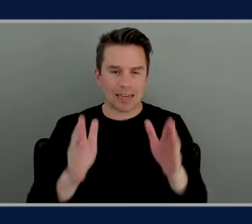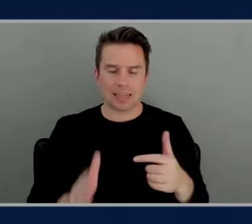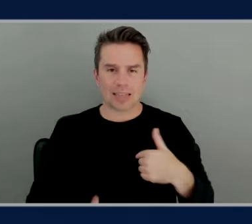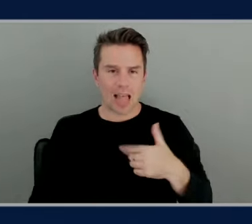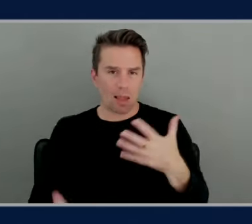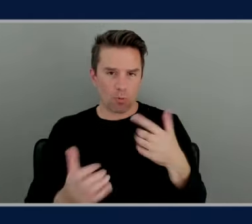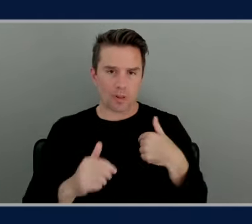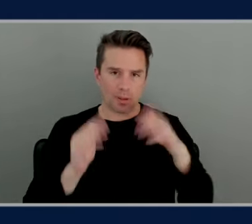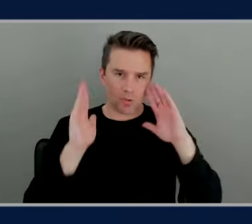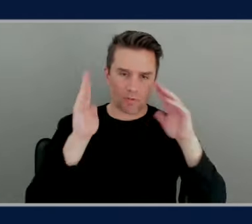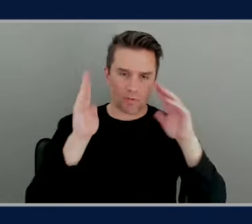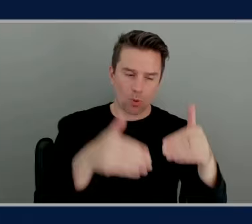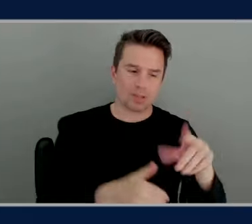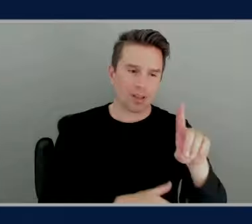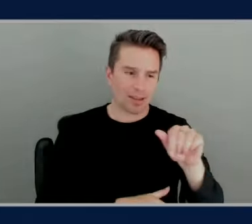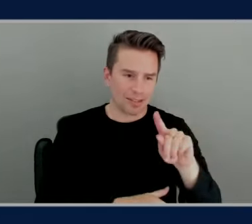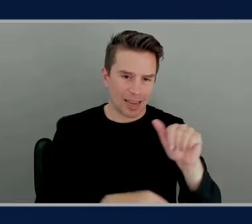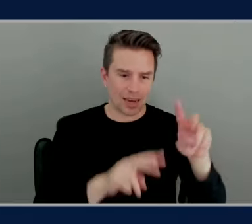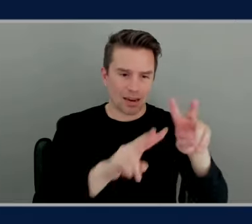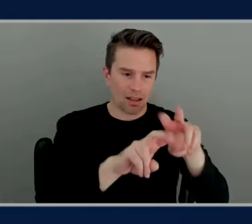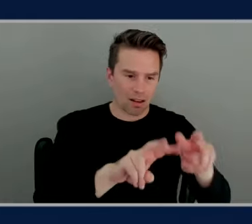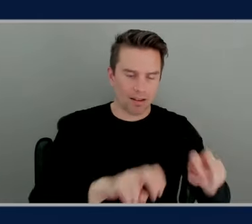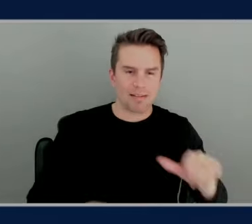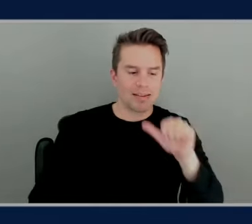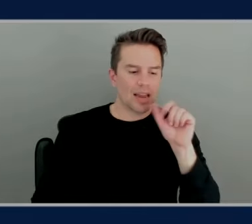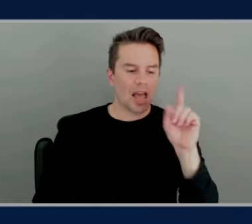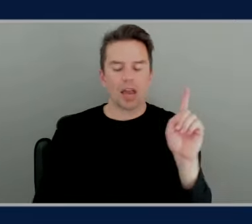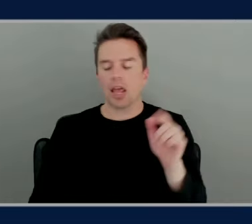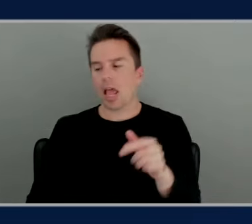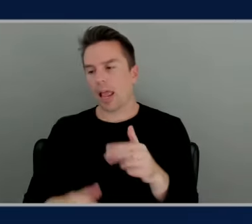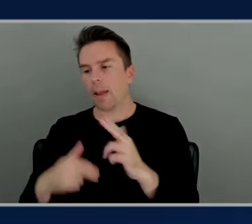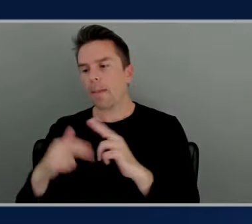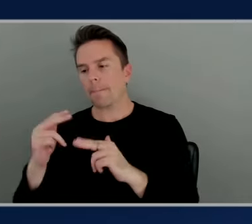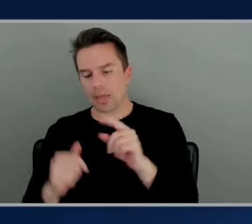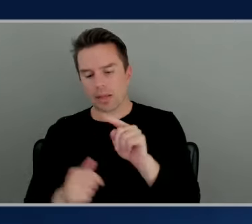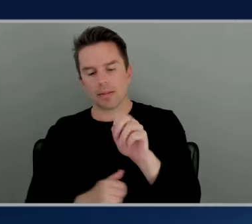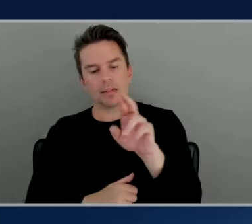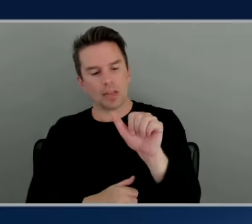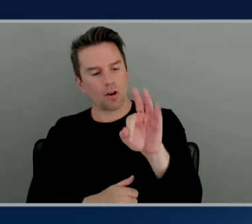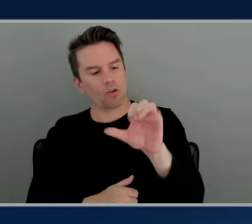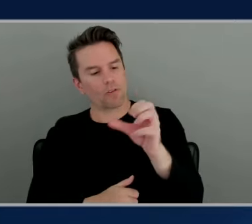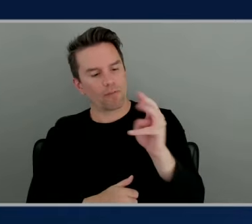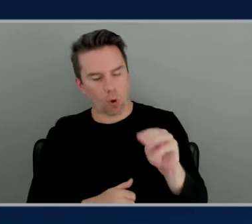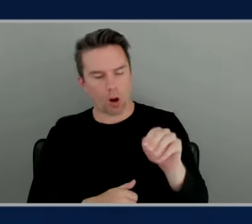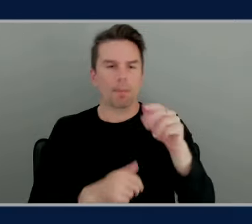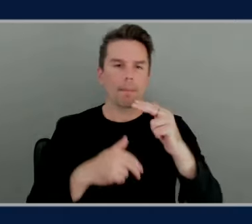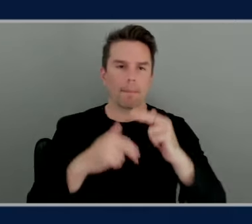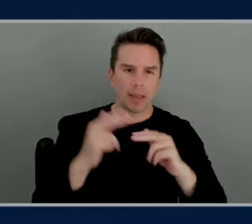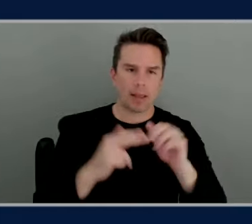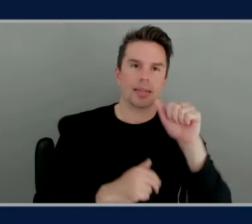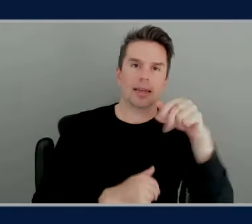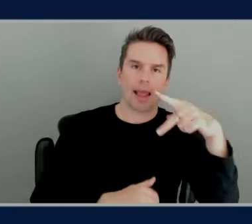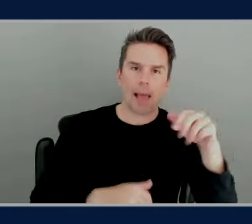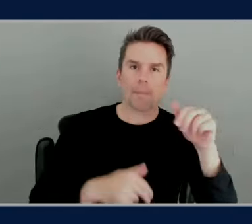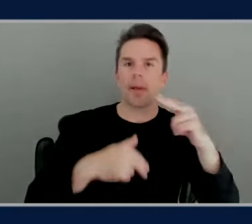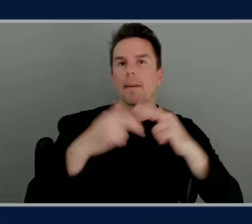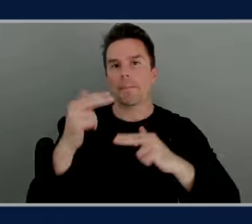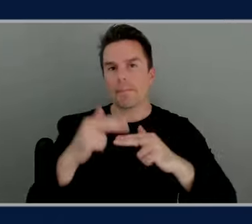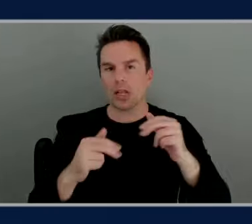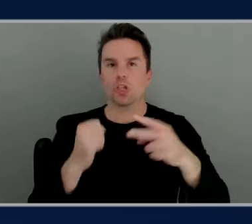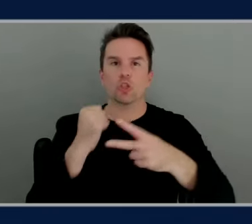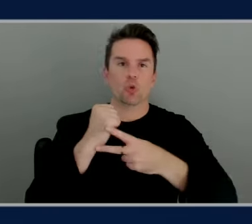Terraform, hey, go build this app, hey, you need to go put in a storage array that's capable of a million IOPS for